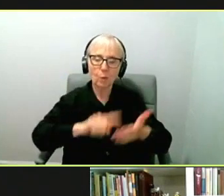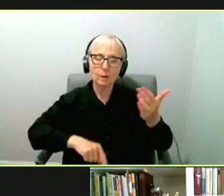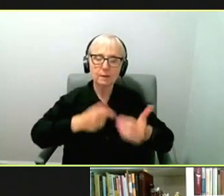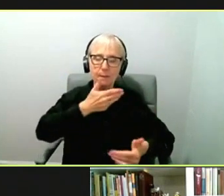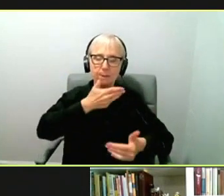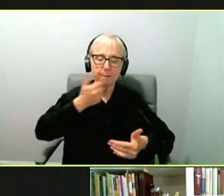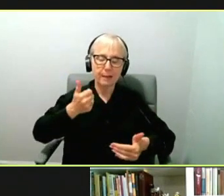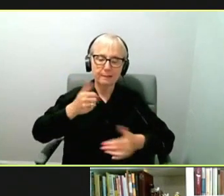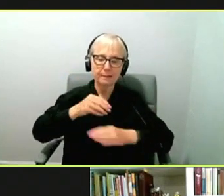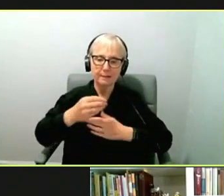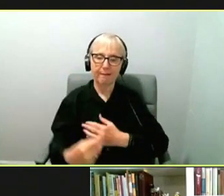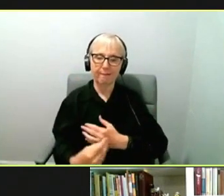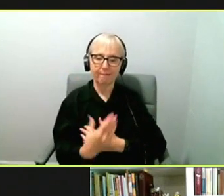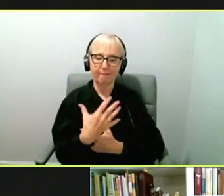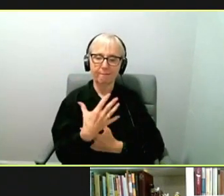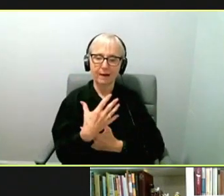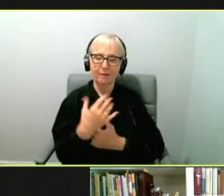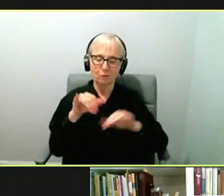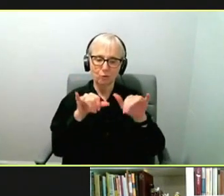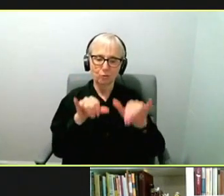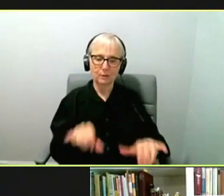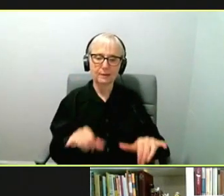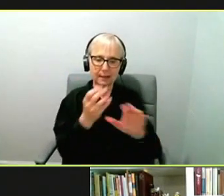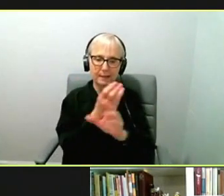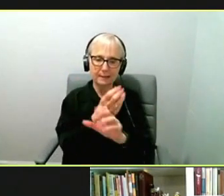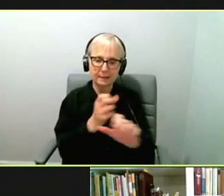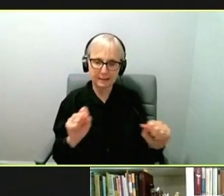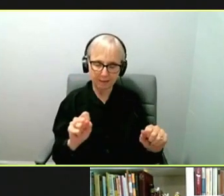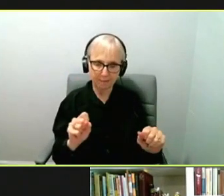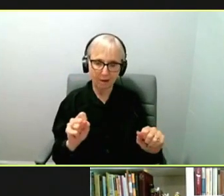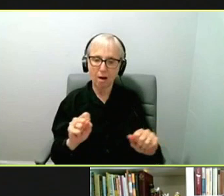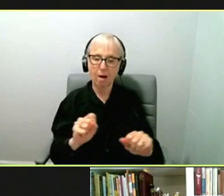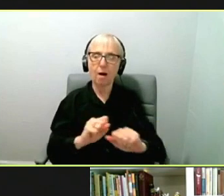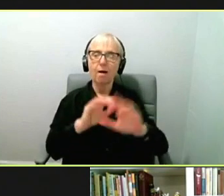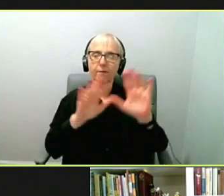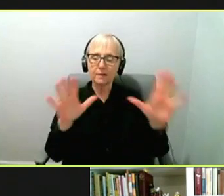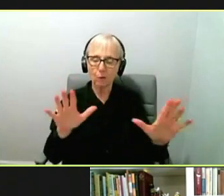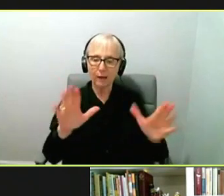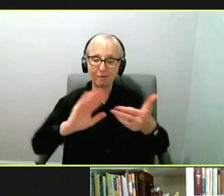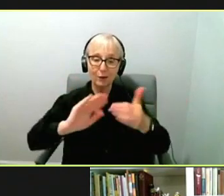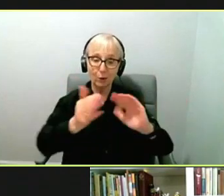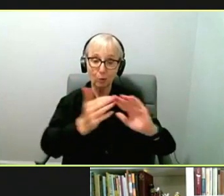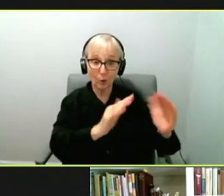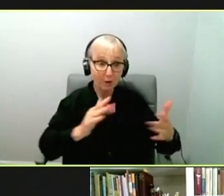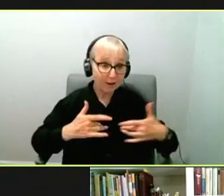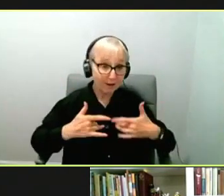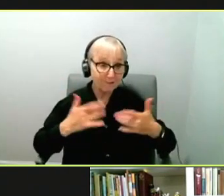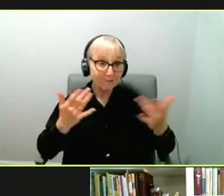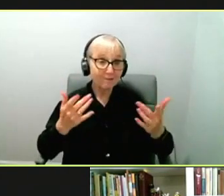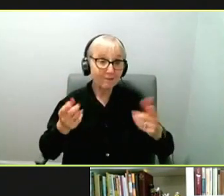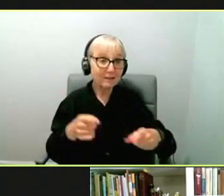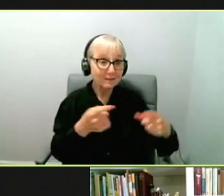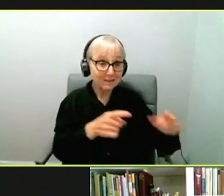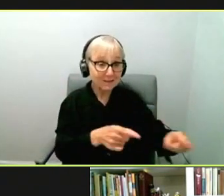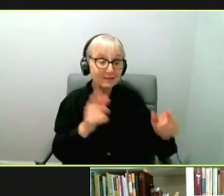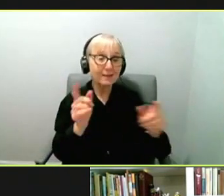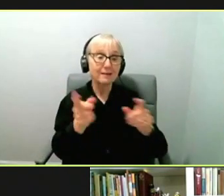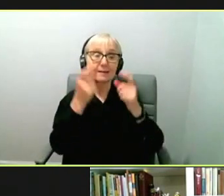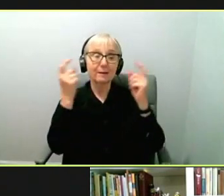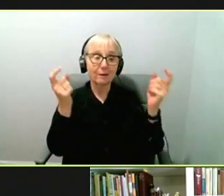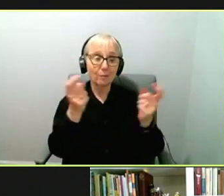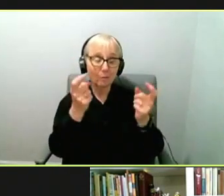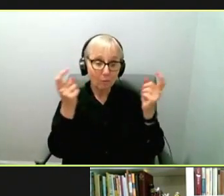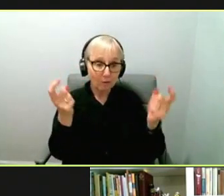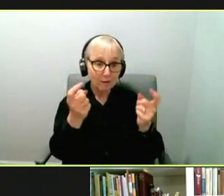to stay safe? Obviously, we have a lot of community events going on, including celebrations potentially of